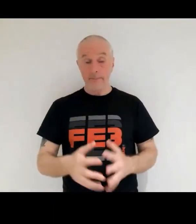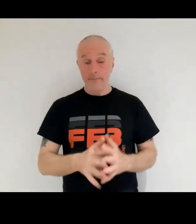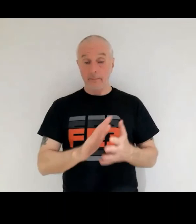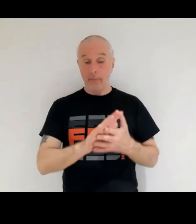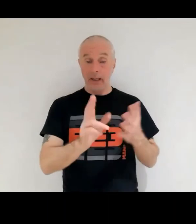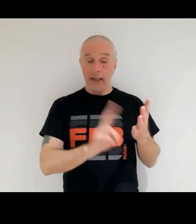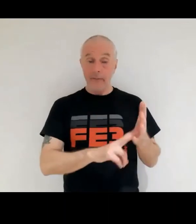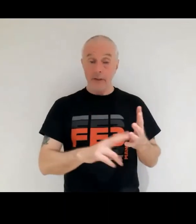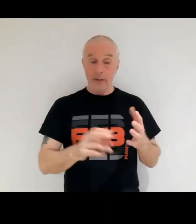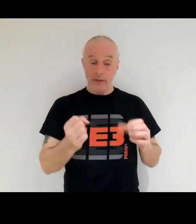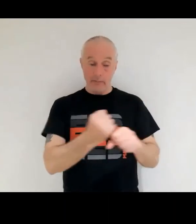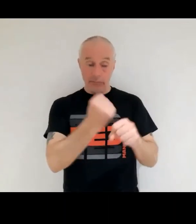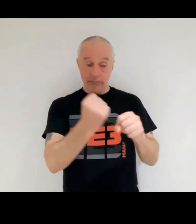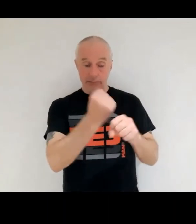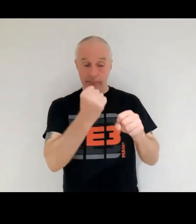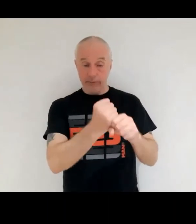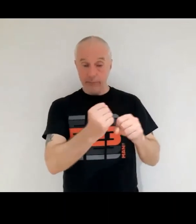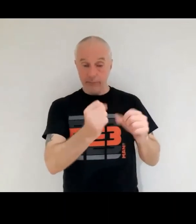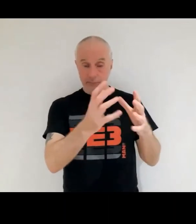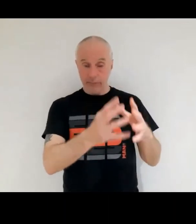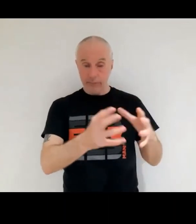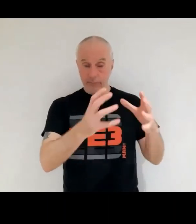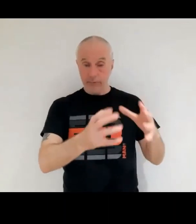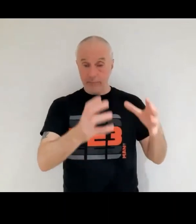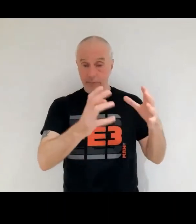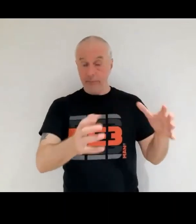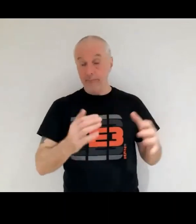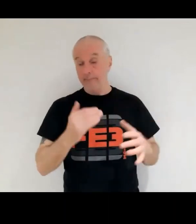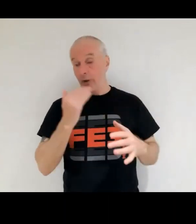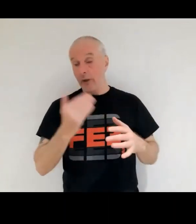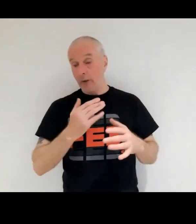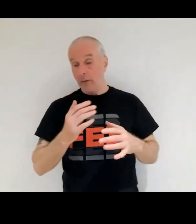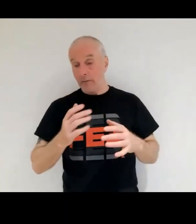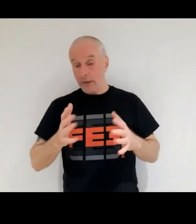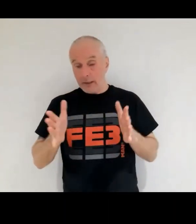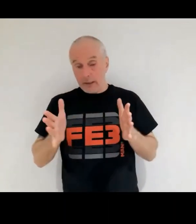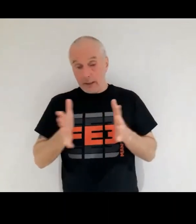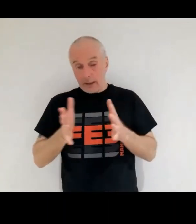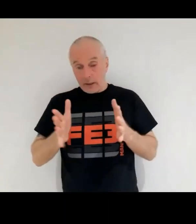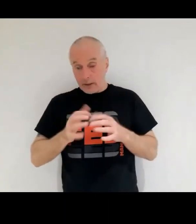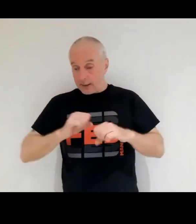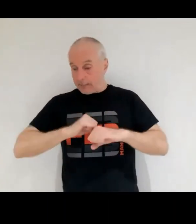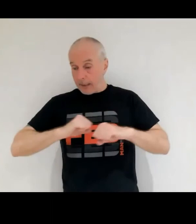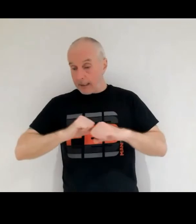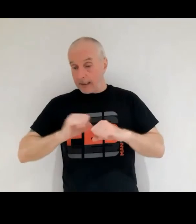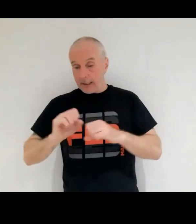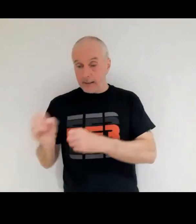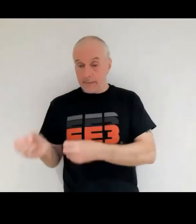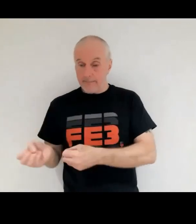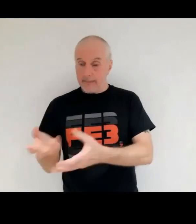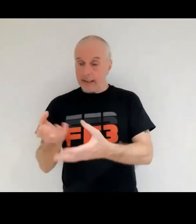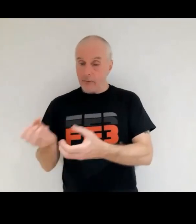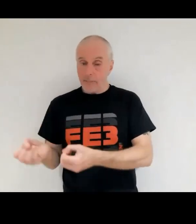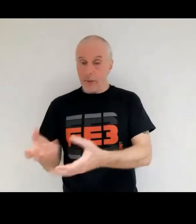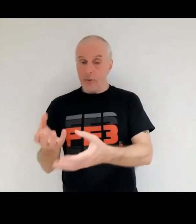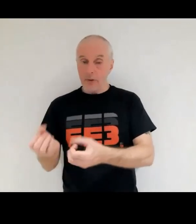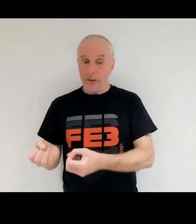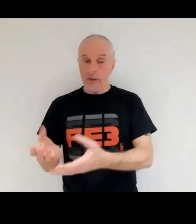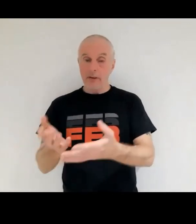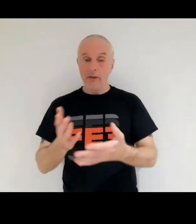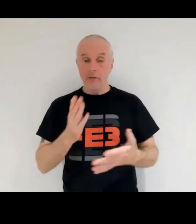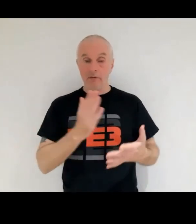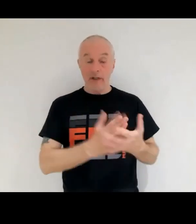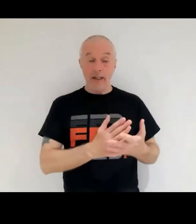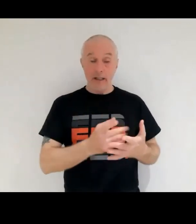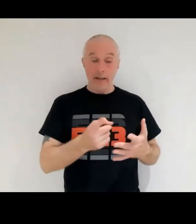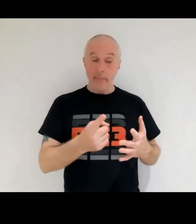production at scale and a lack of storage and distribution networks has for years been a key issue to using it more widely as a fuel,